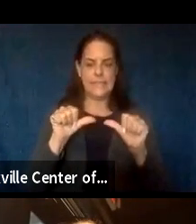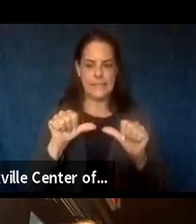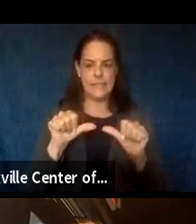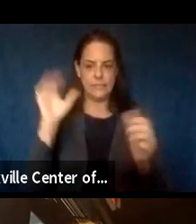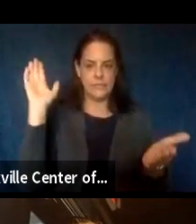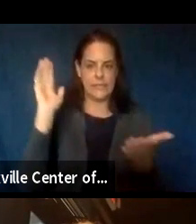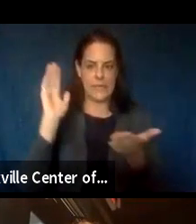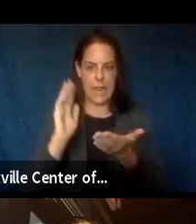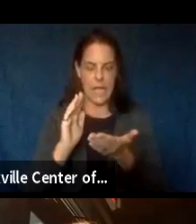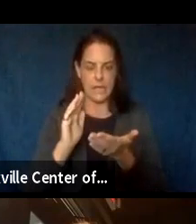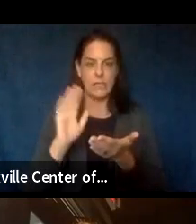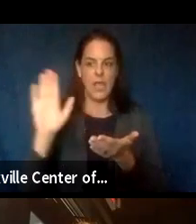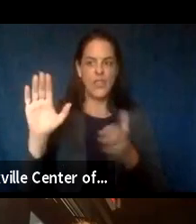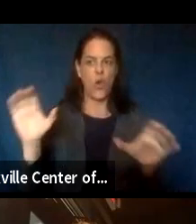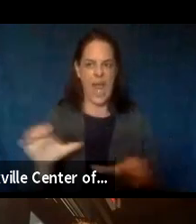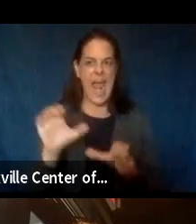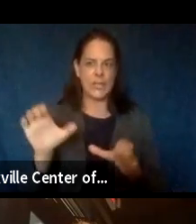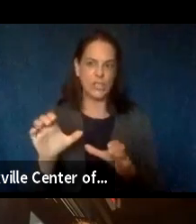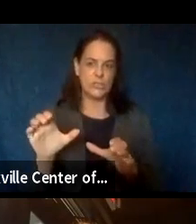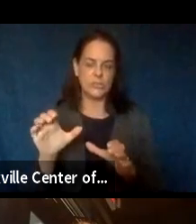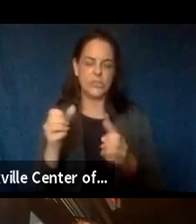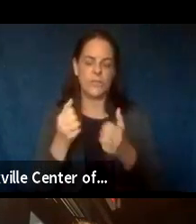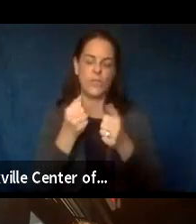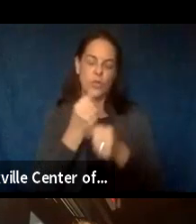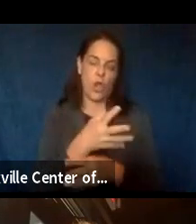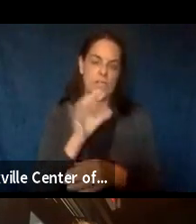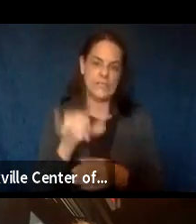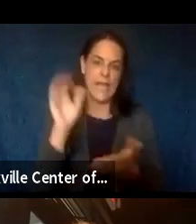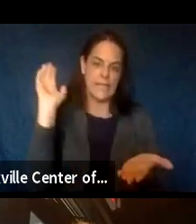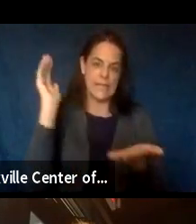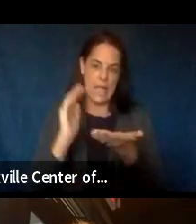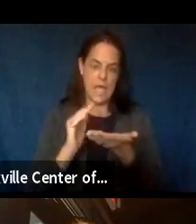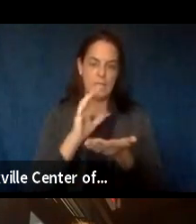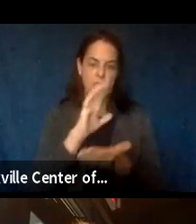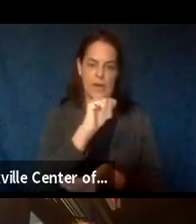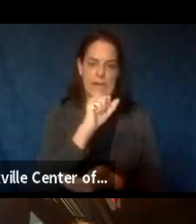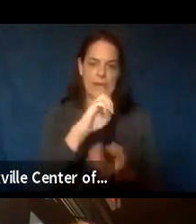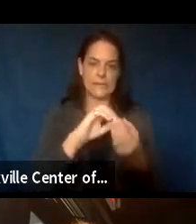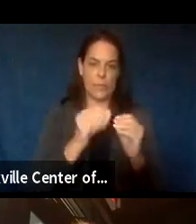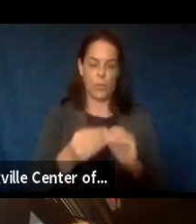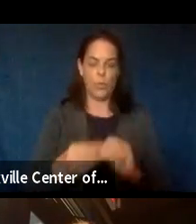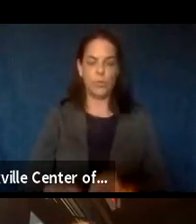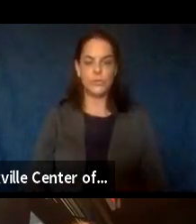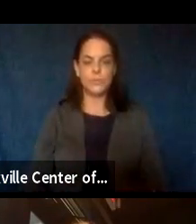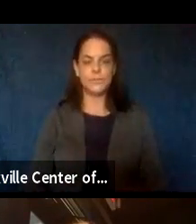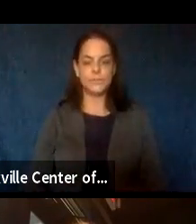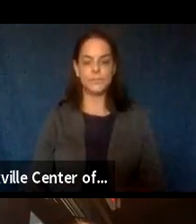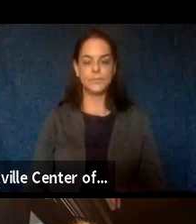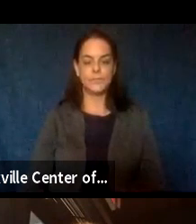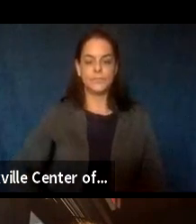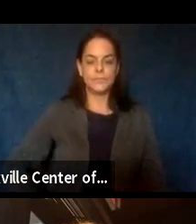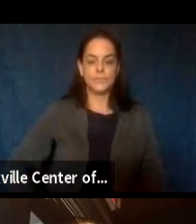decline. Their actions seem to have led to a consistent decline in case counts.